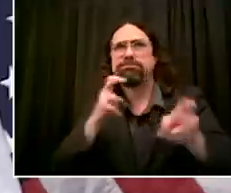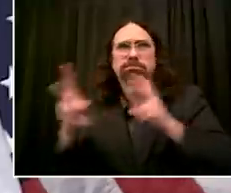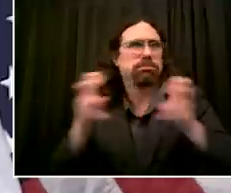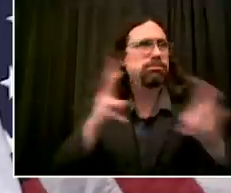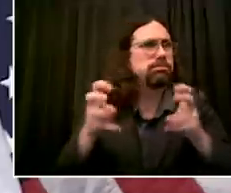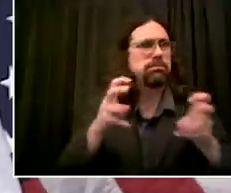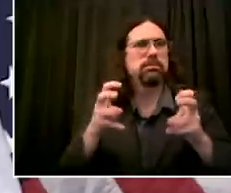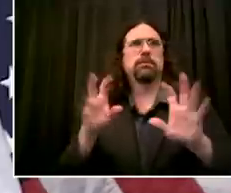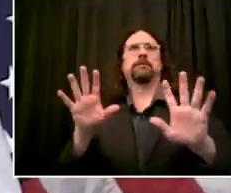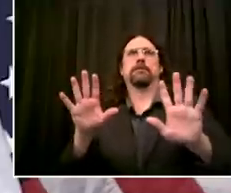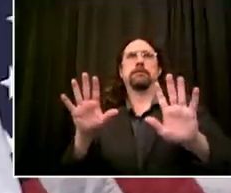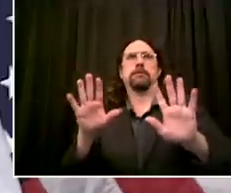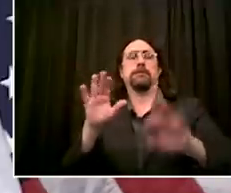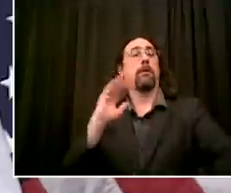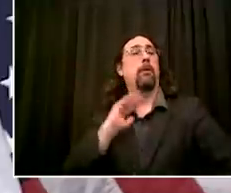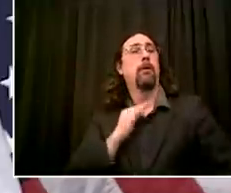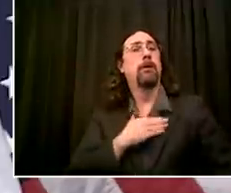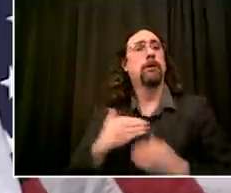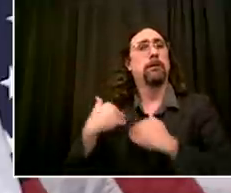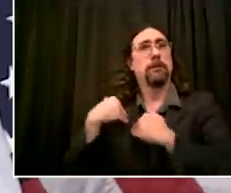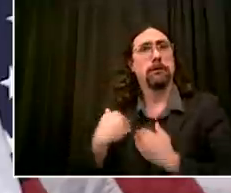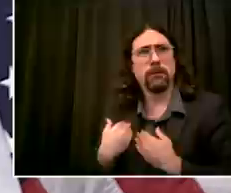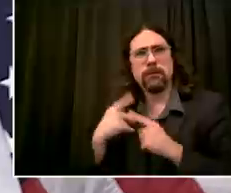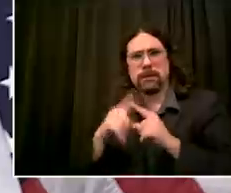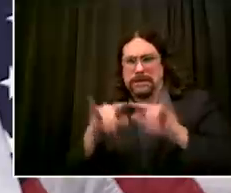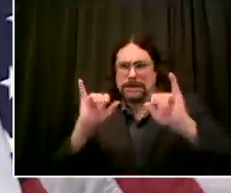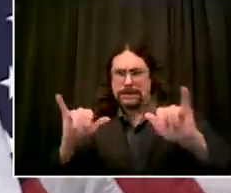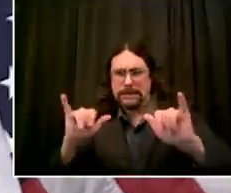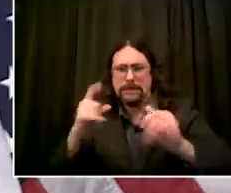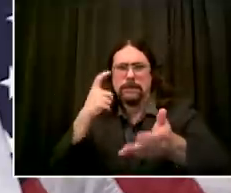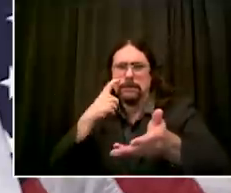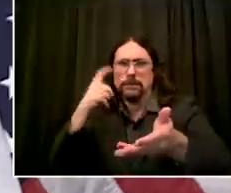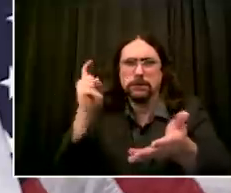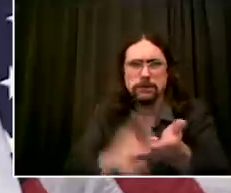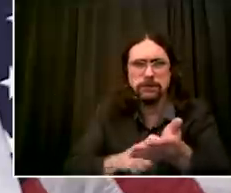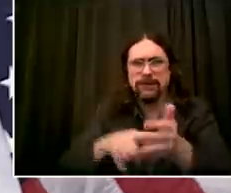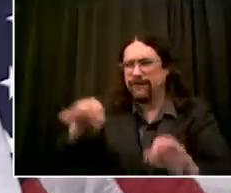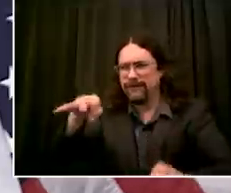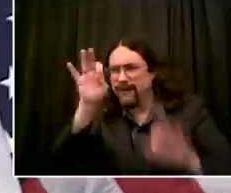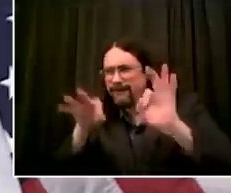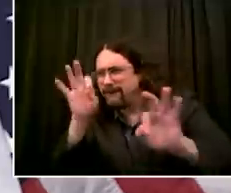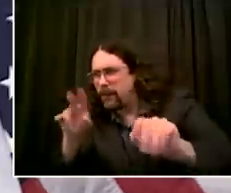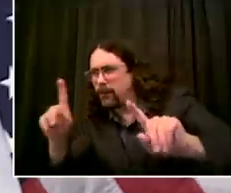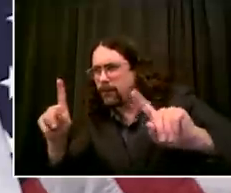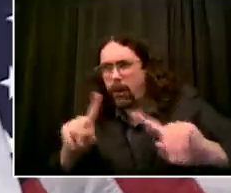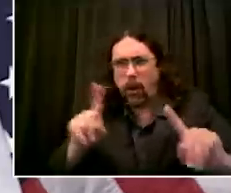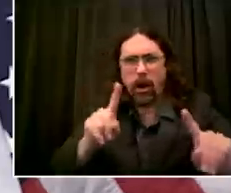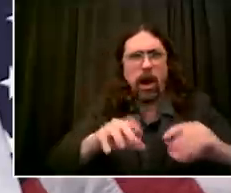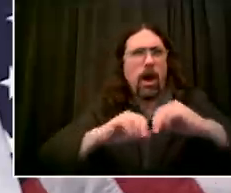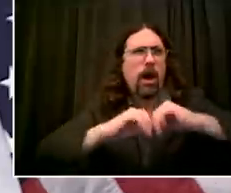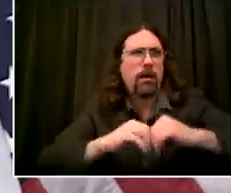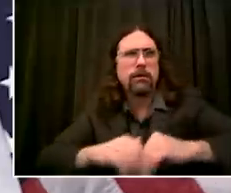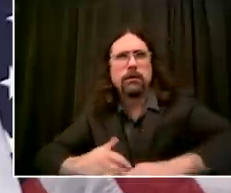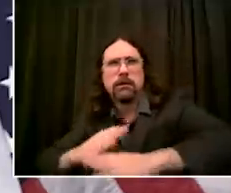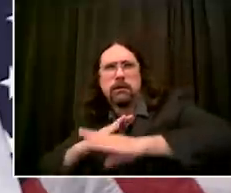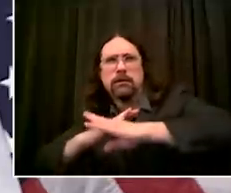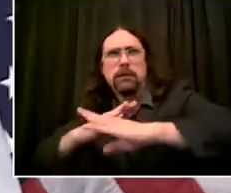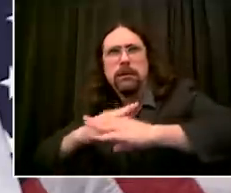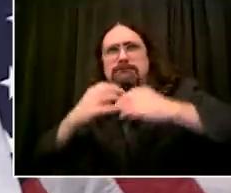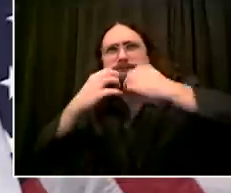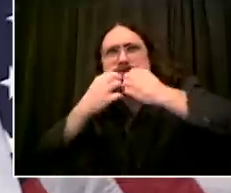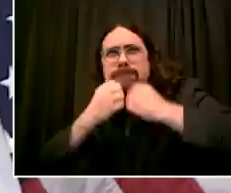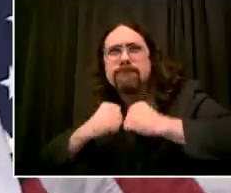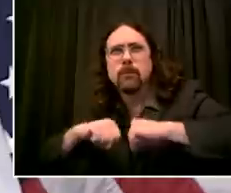peaceful dynamic in the city. We still had to respect the views and rights of people expressing themselves. We could not create